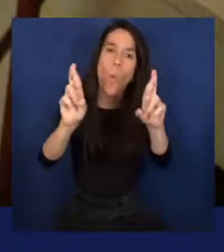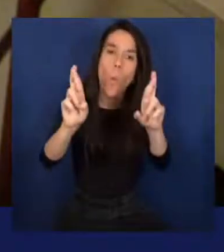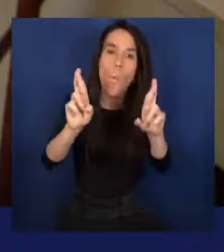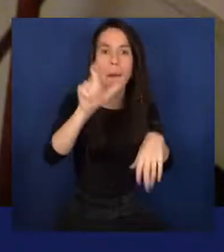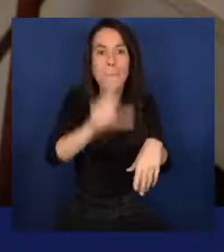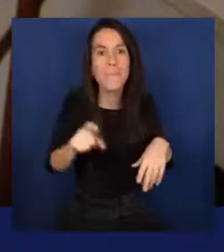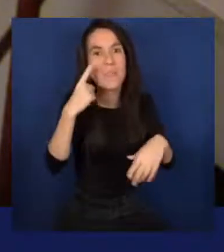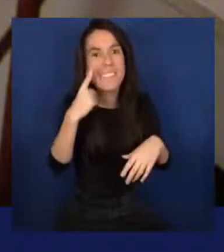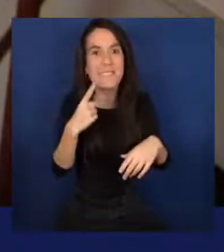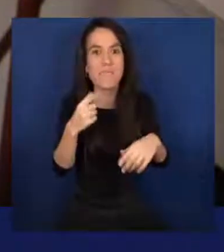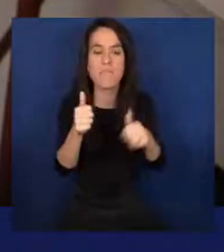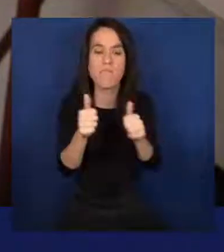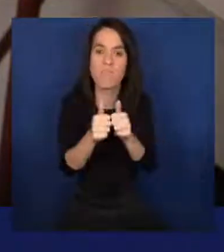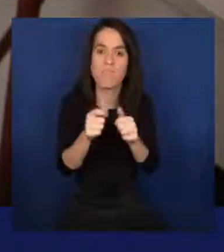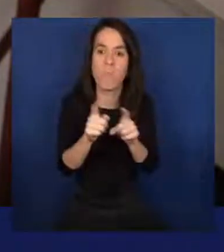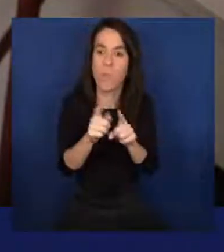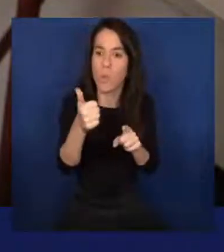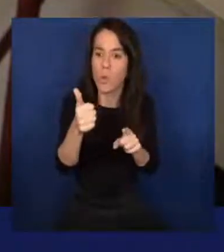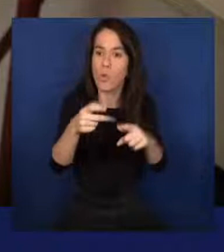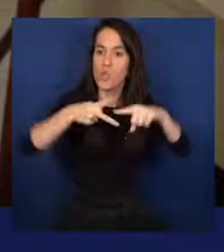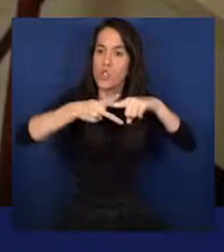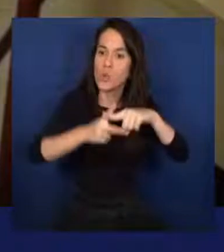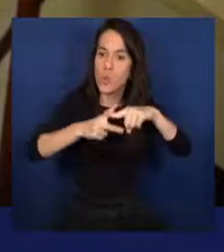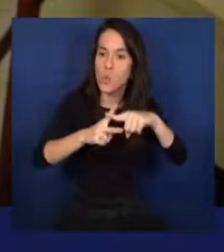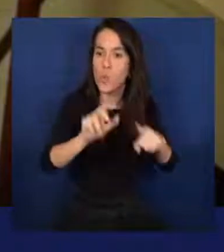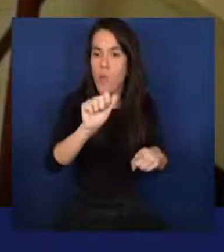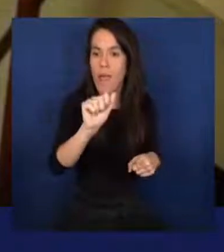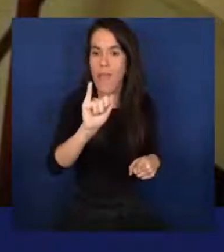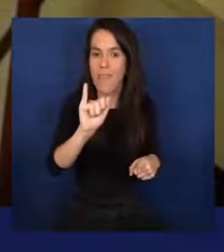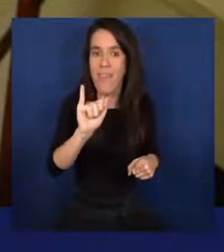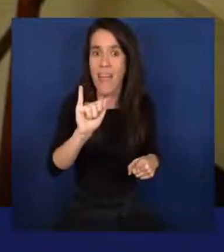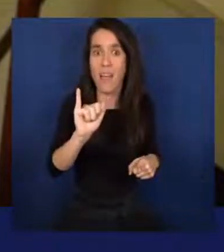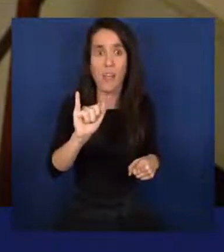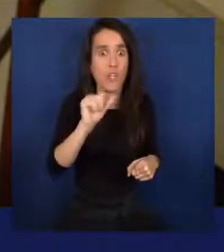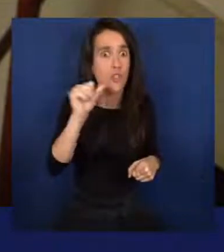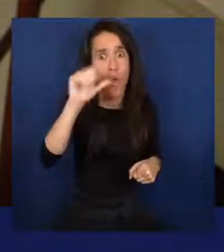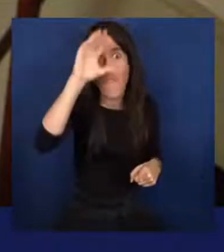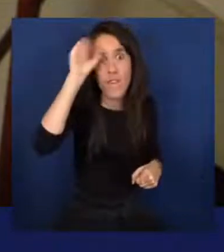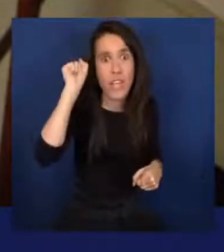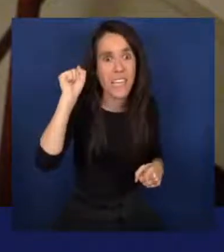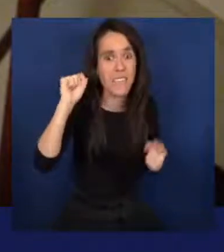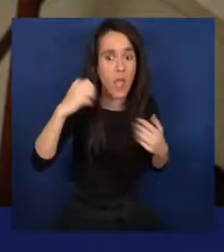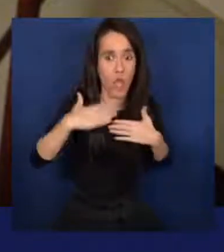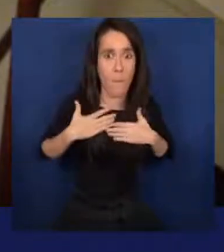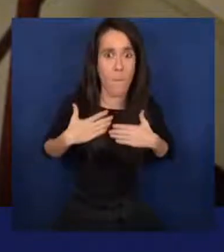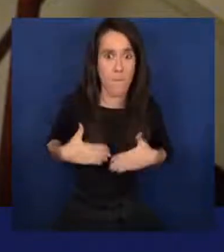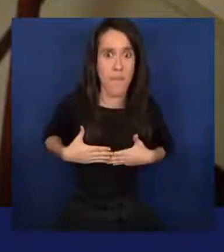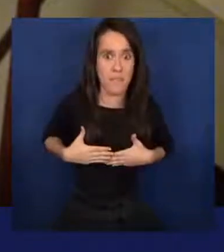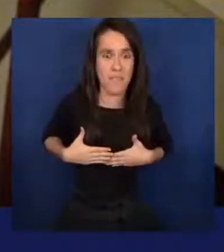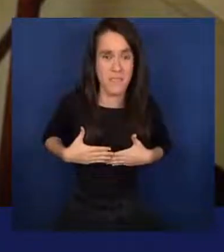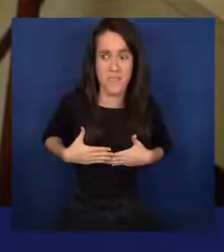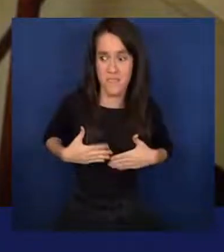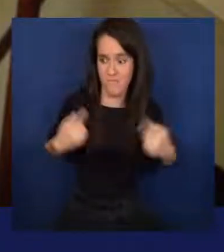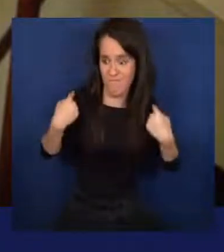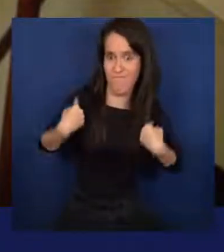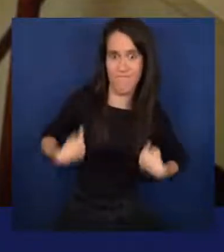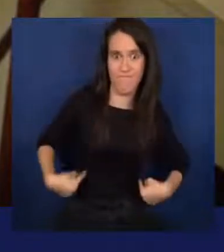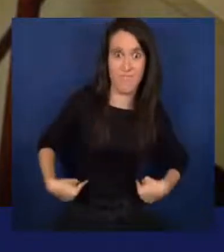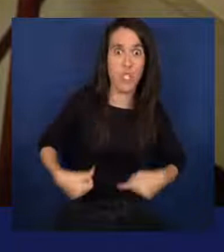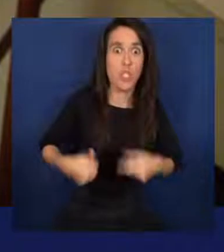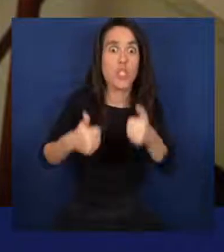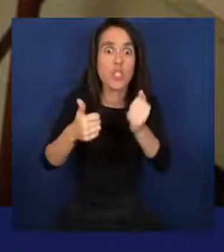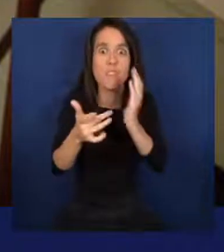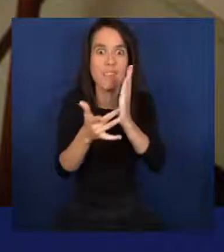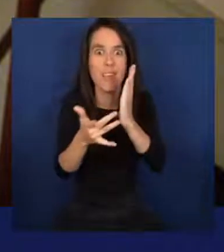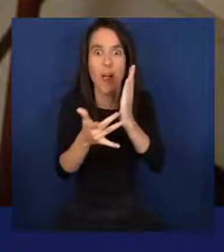tool and not forget that they're human. So yeah, it's great technology, so you can do a